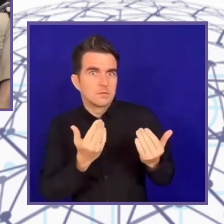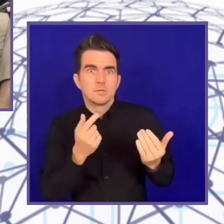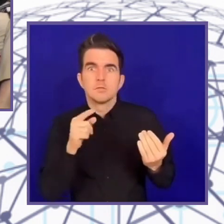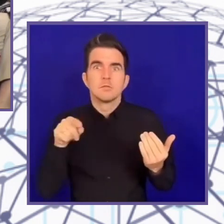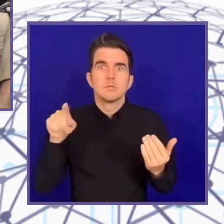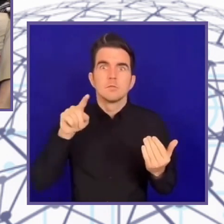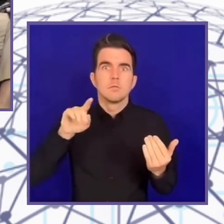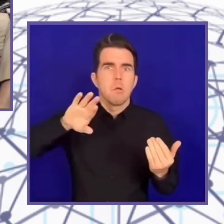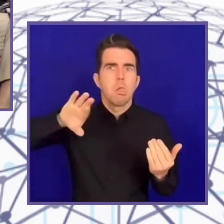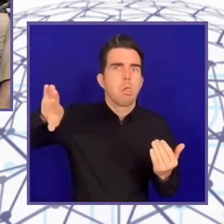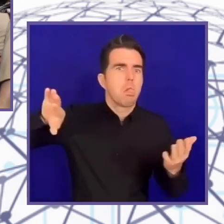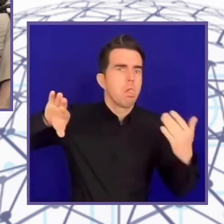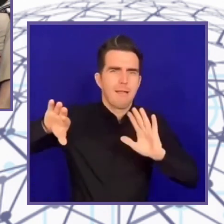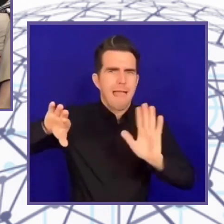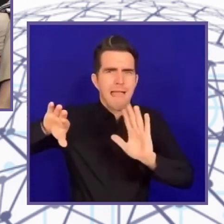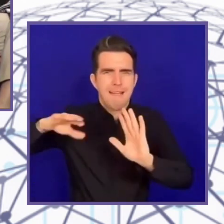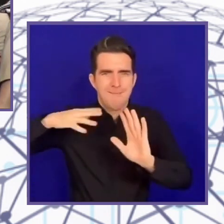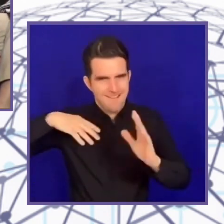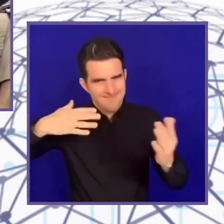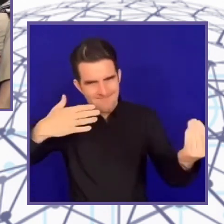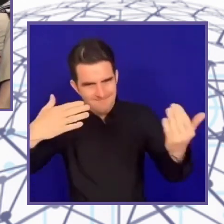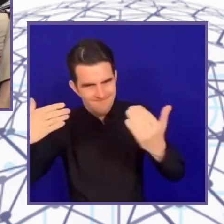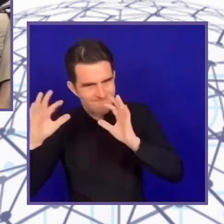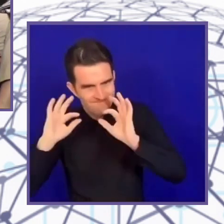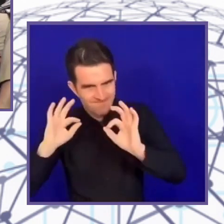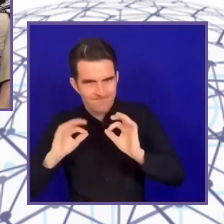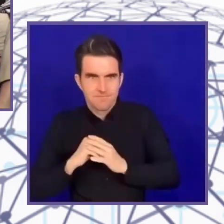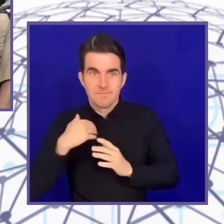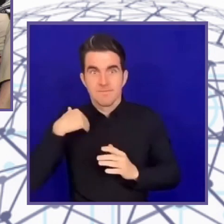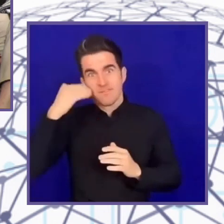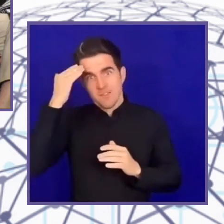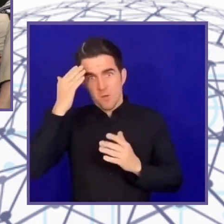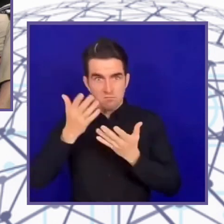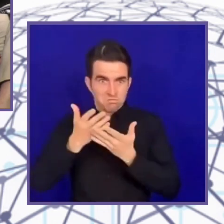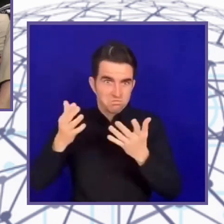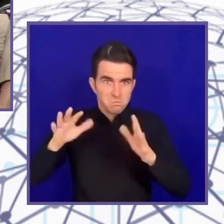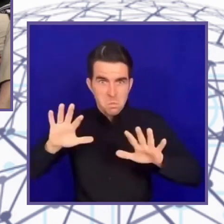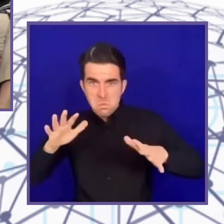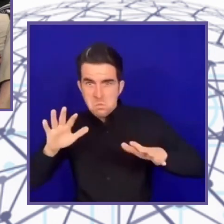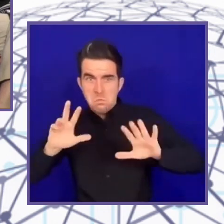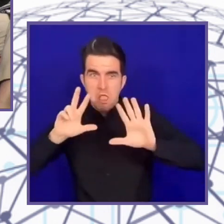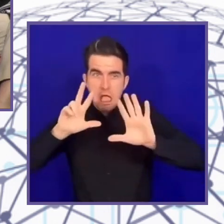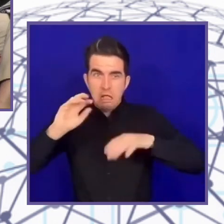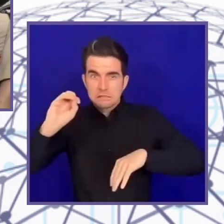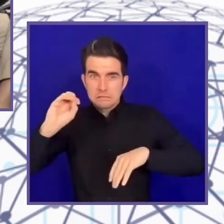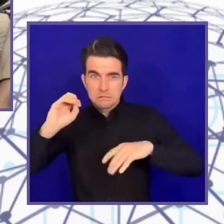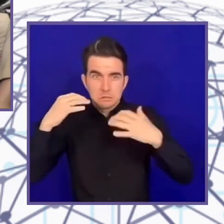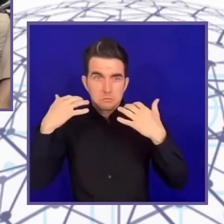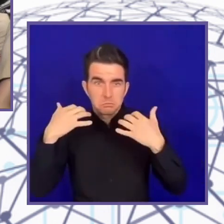attentive than my usual audience in this room, who are students and are definitely not listening at this point.